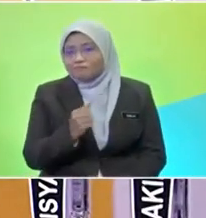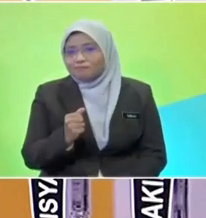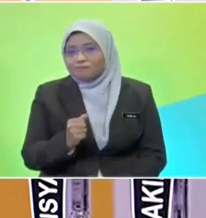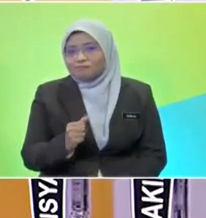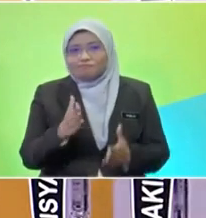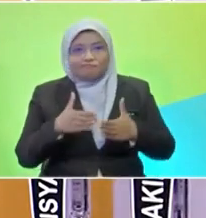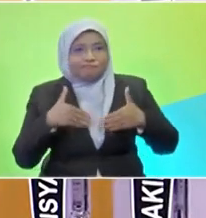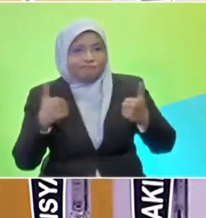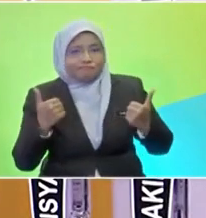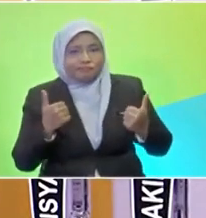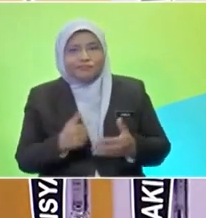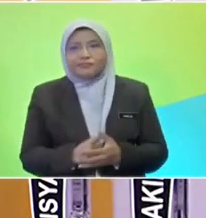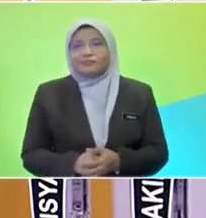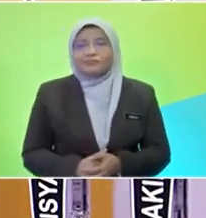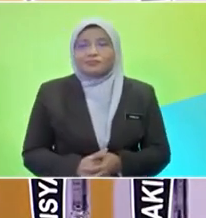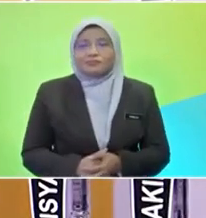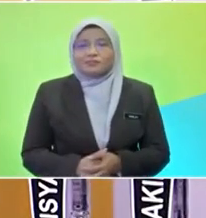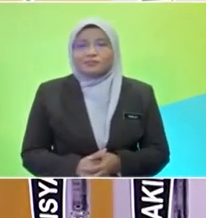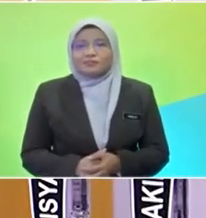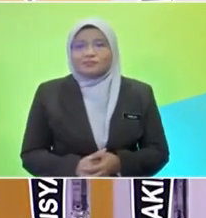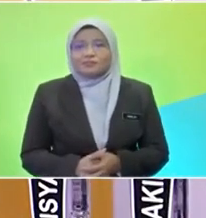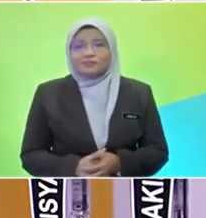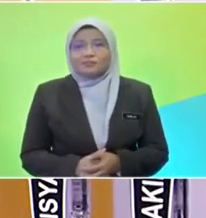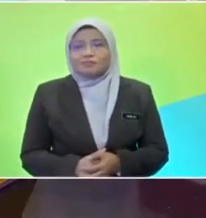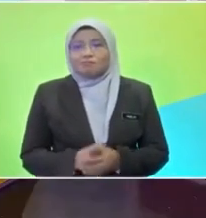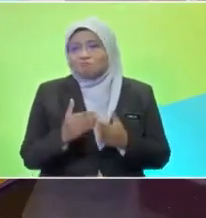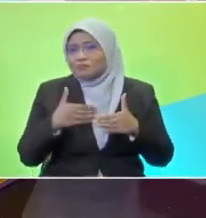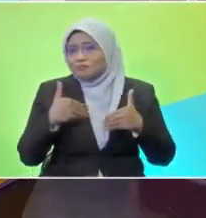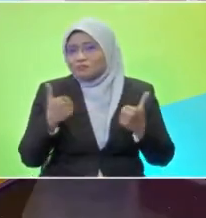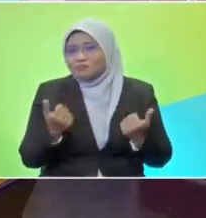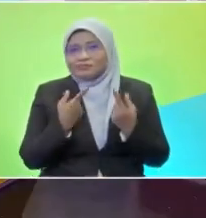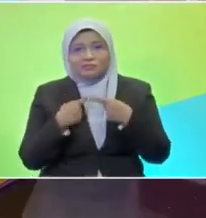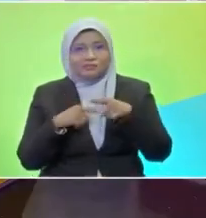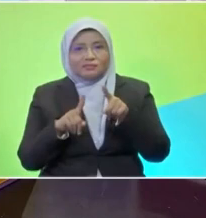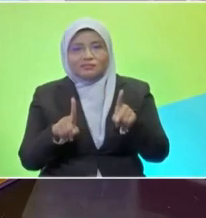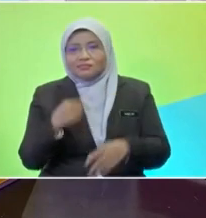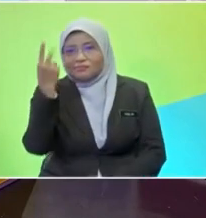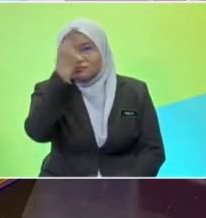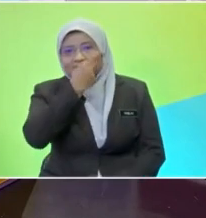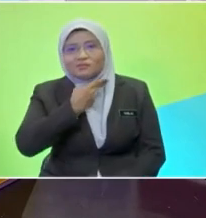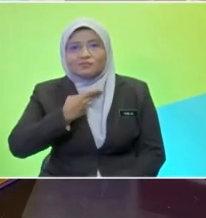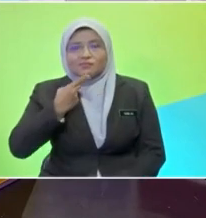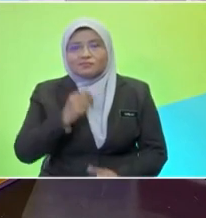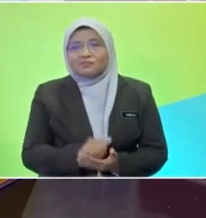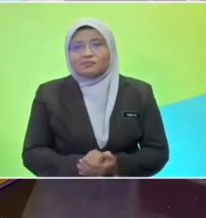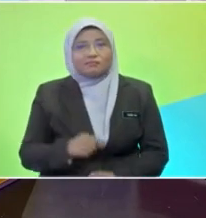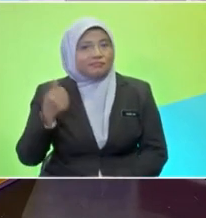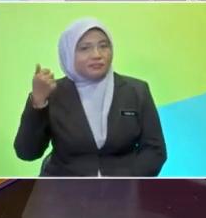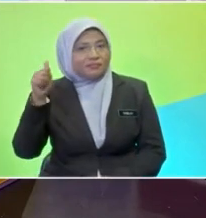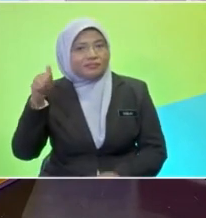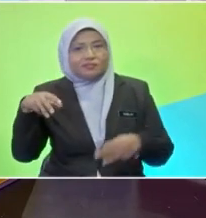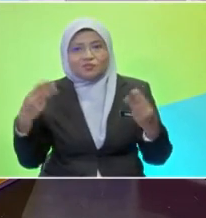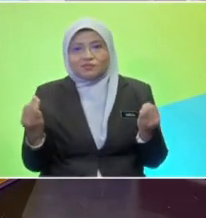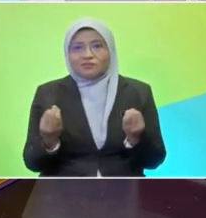personality. Easy answer for me. Okay, he's amazing. Excellent answer. 10 marks. Okay, anyone, maybe after you listen